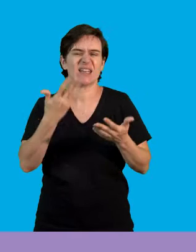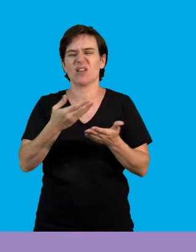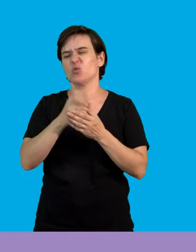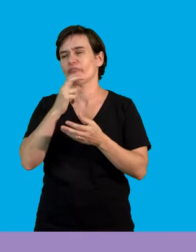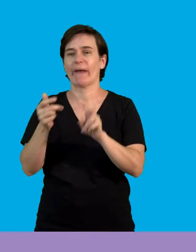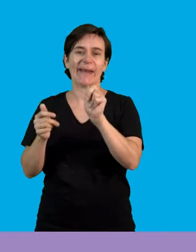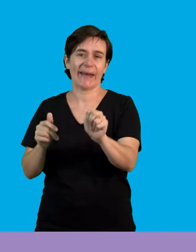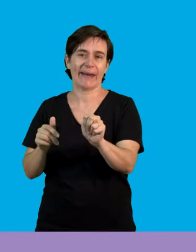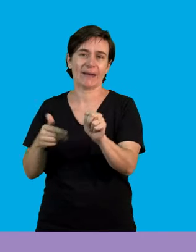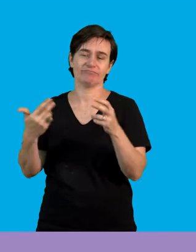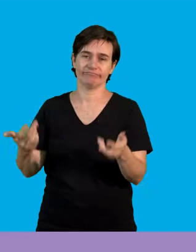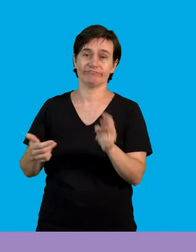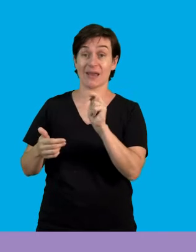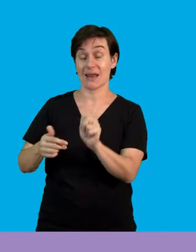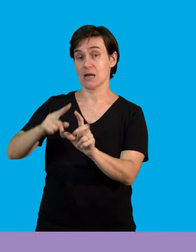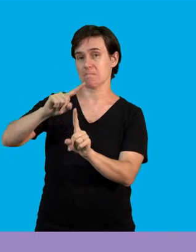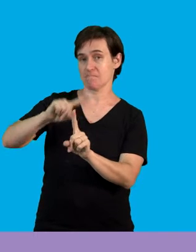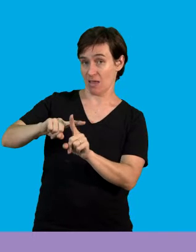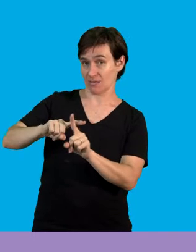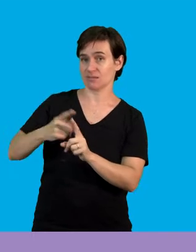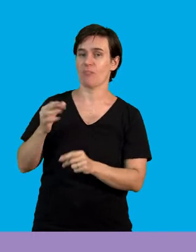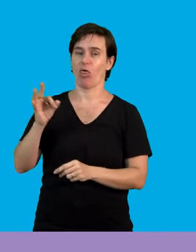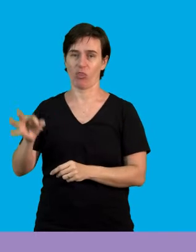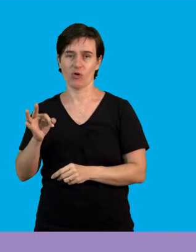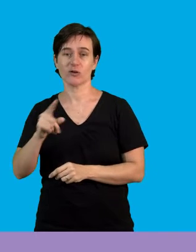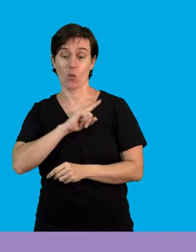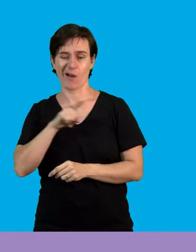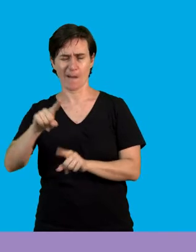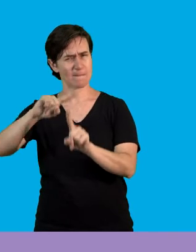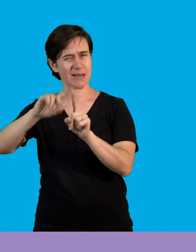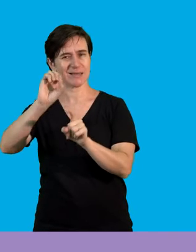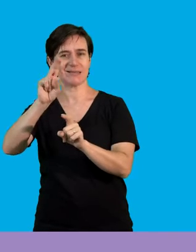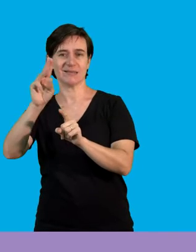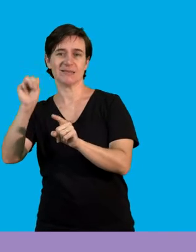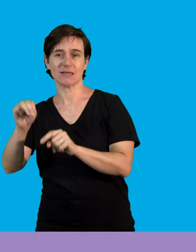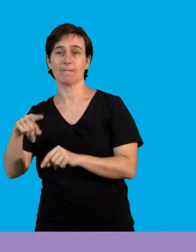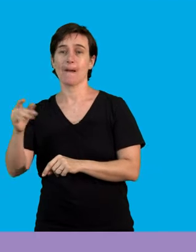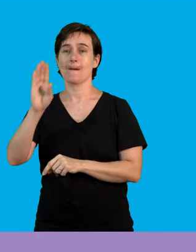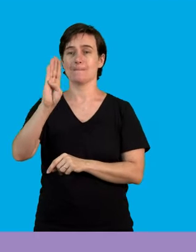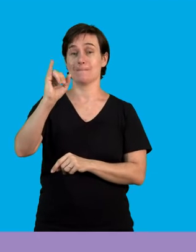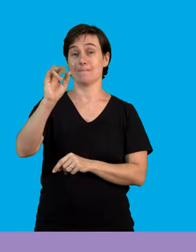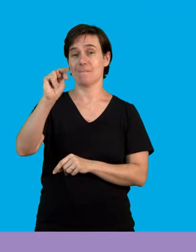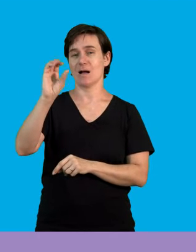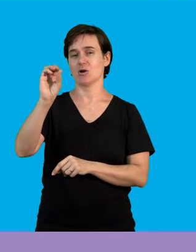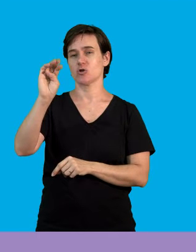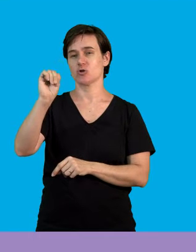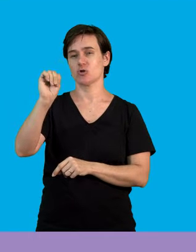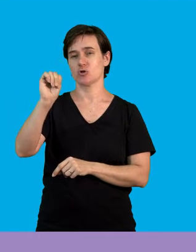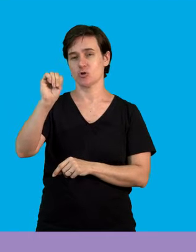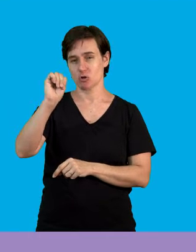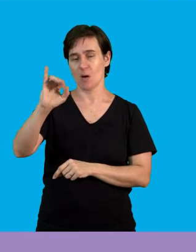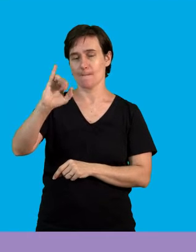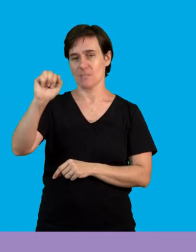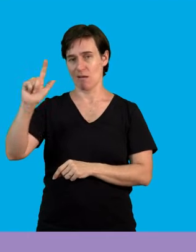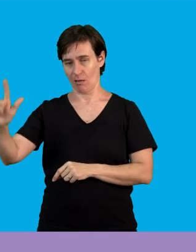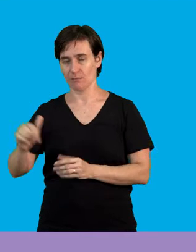the sum represented by plus and 13, it's a binomial as well. The difference of